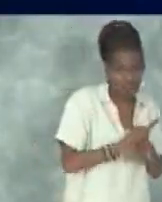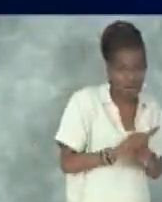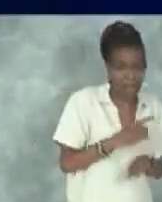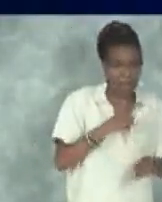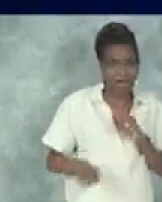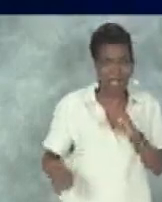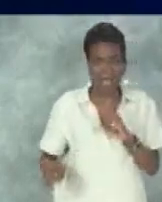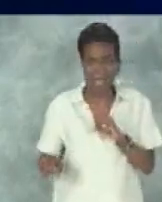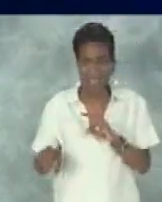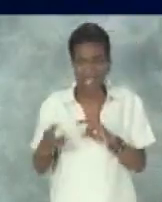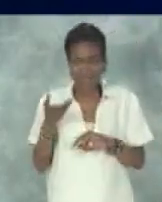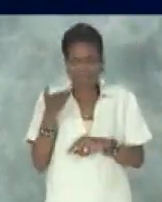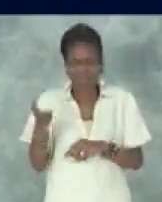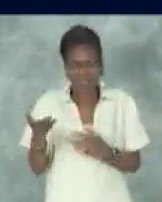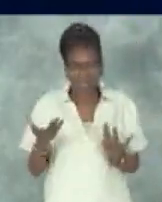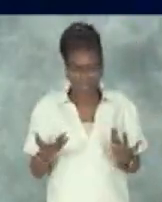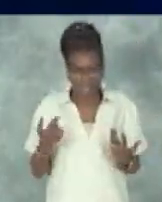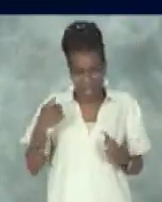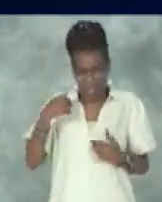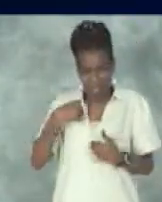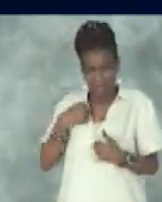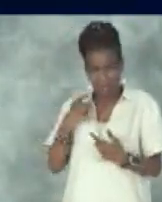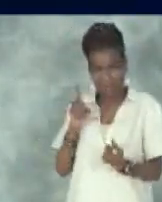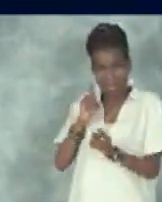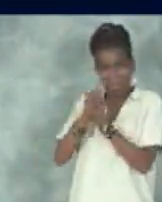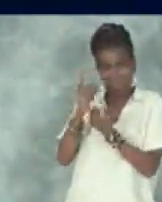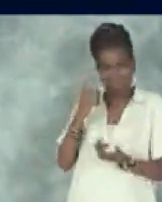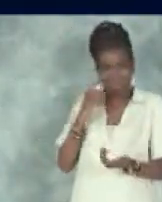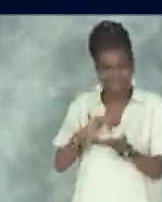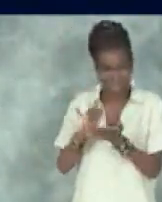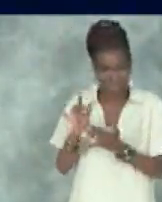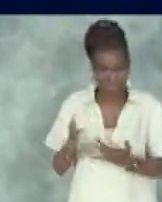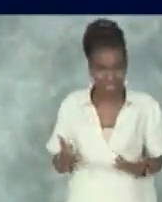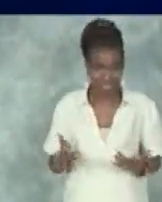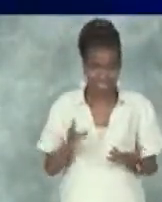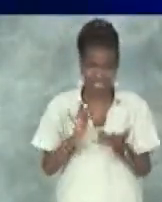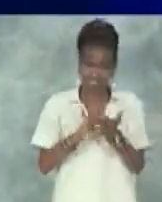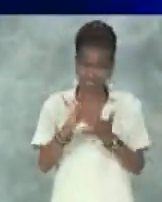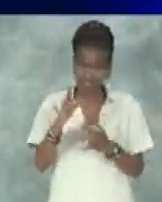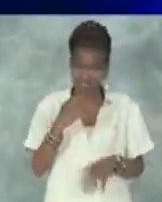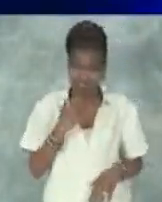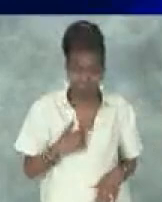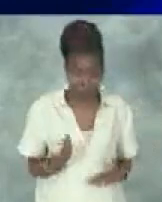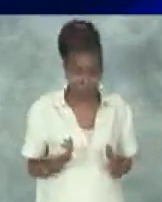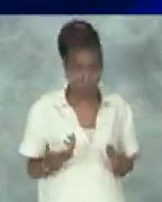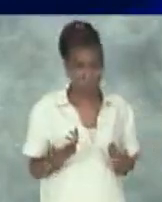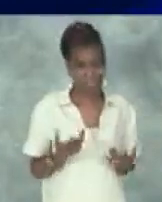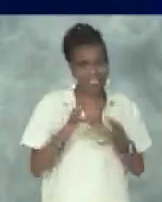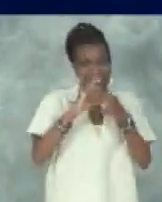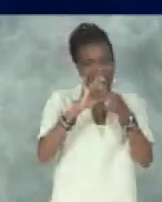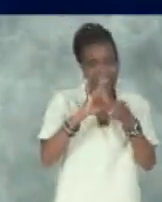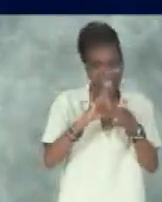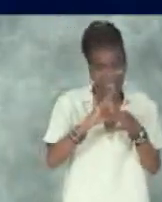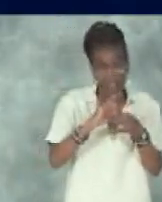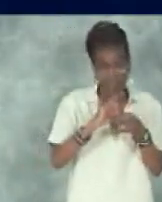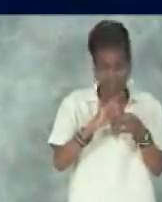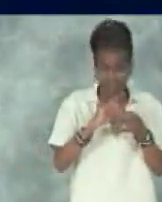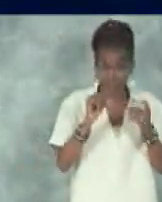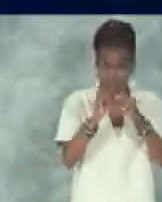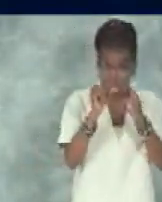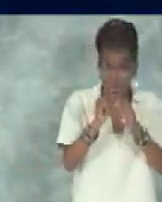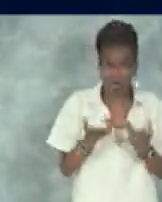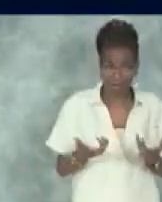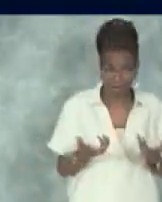understand, and it is Jesus that told me that the Bible is the word of God. Yes, it is. It is Jesus that told me that the